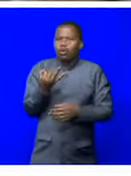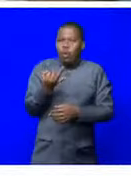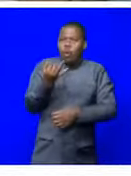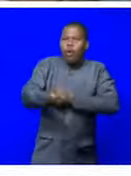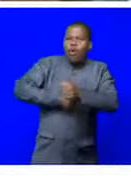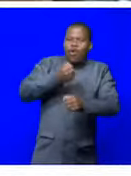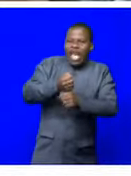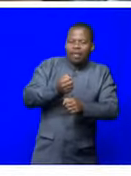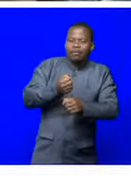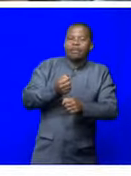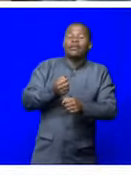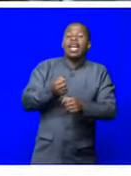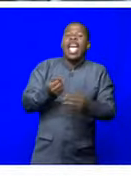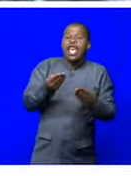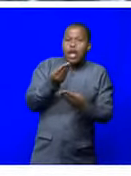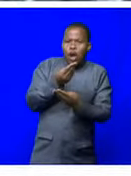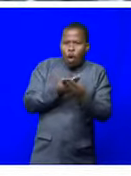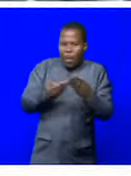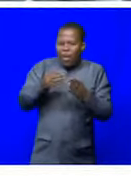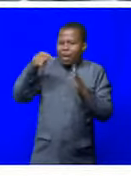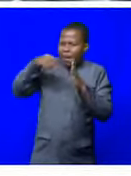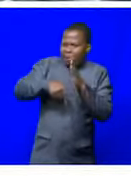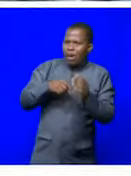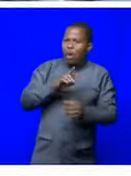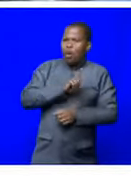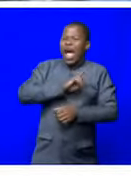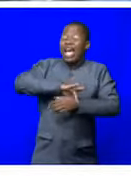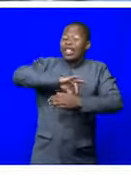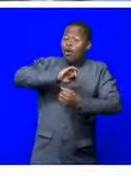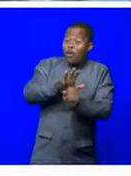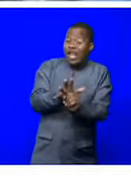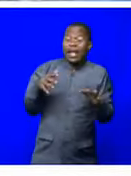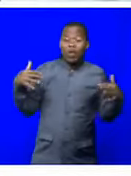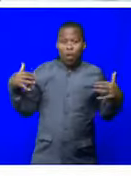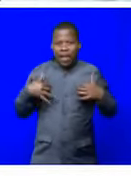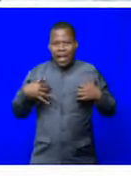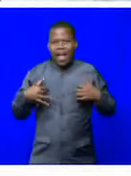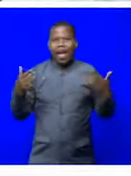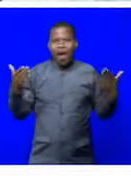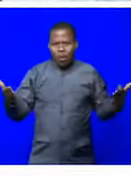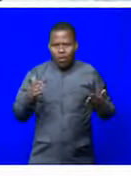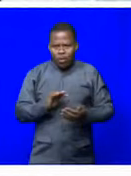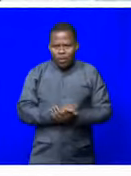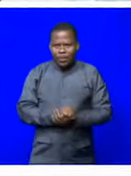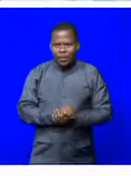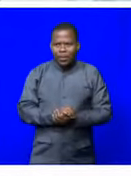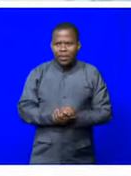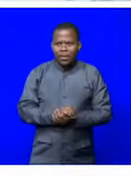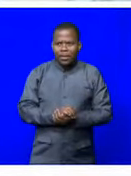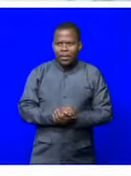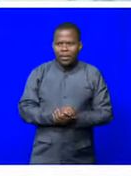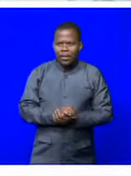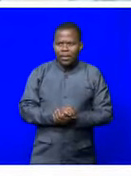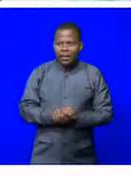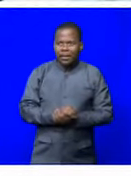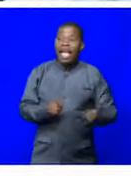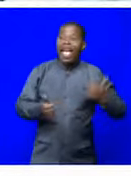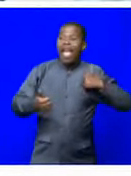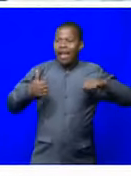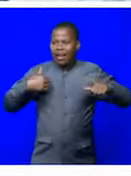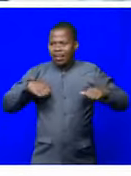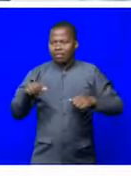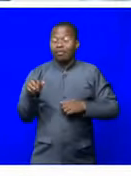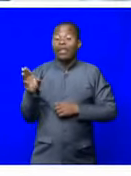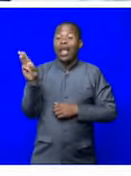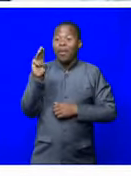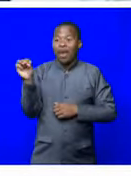lemibili nencenye leyendlulile kulesikhathi semkhuhlane we-COVID-19. Lobambe kuba ngundvunankulu Themba